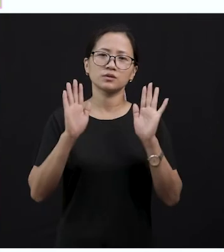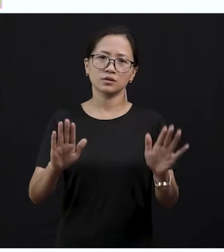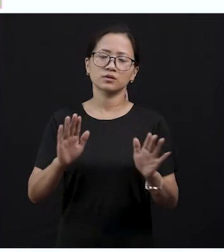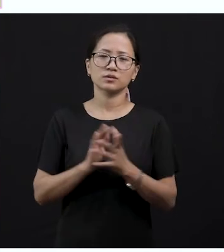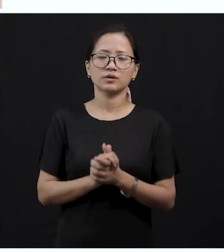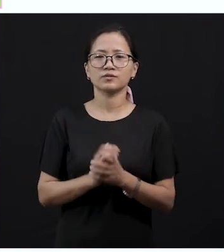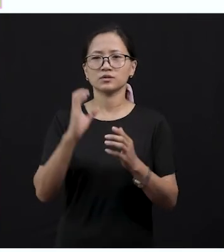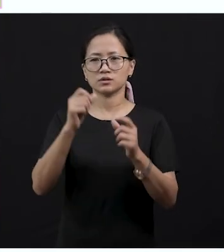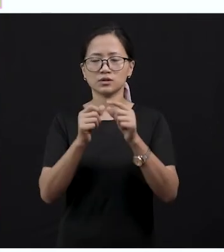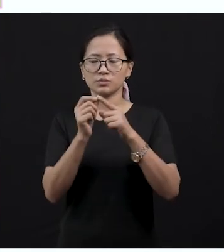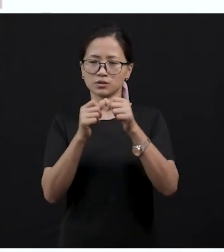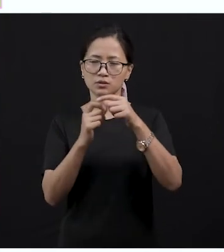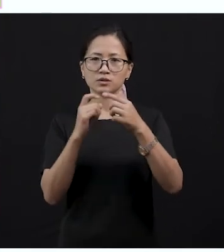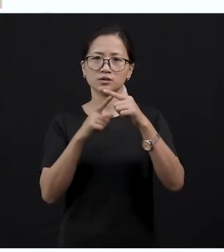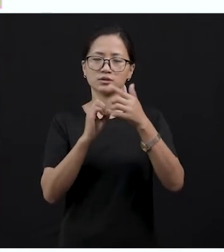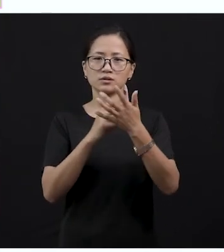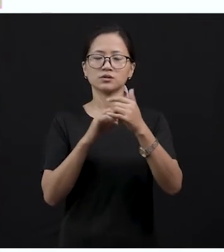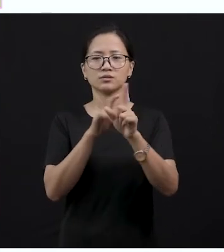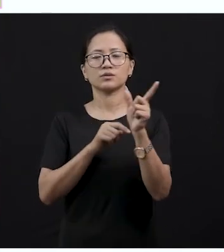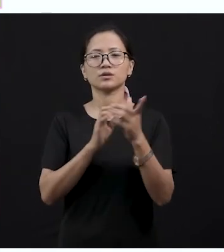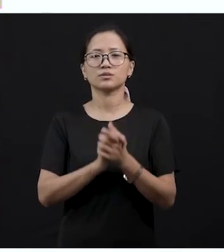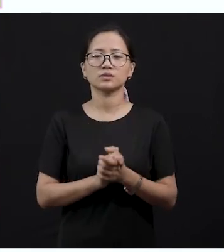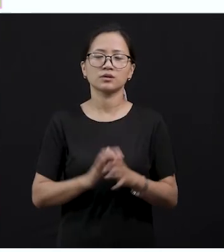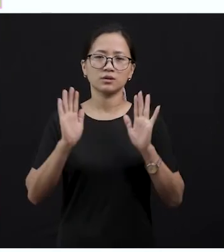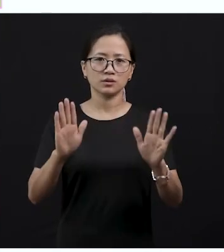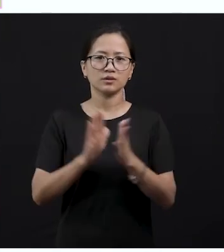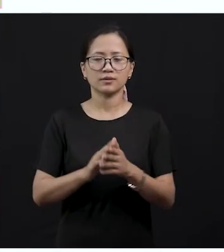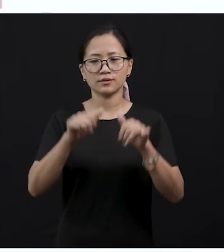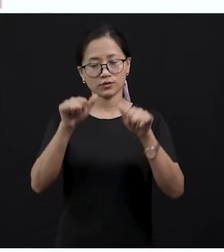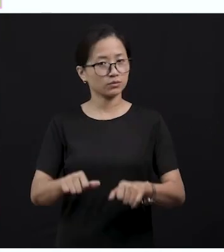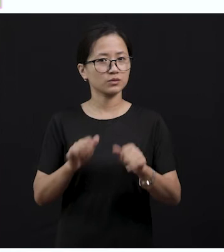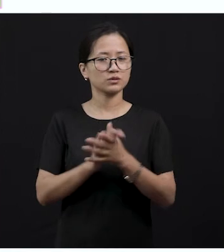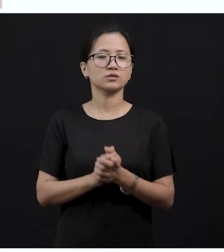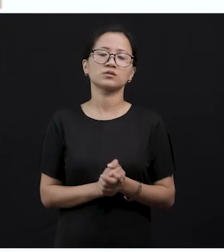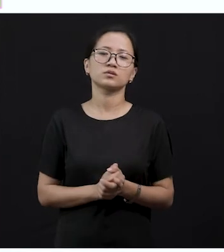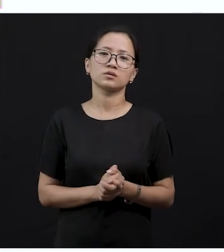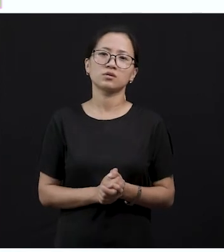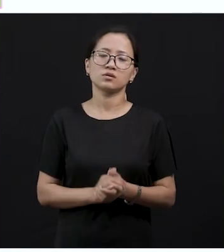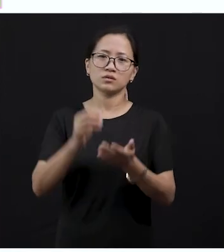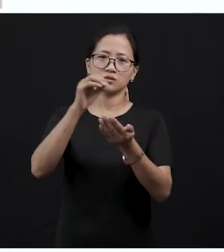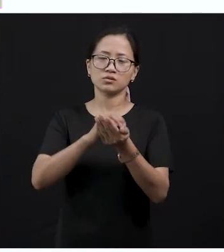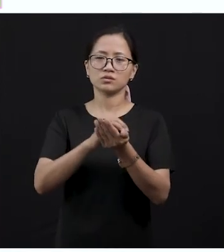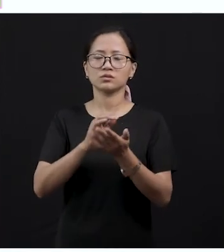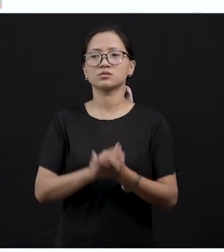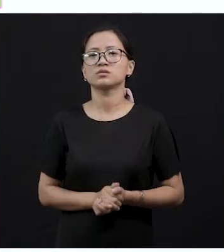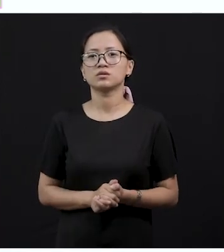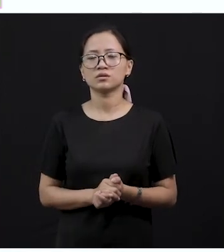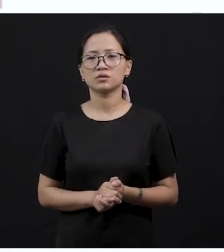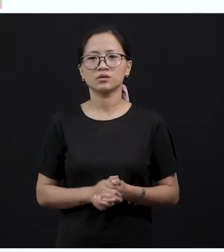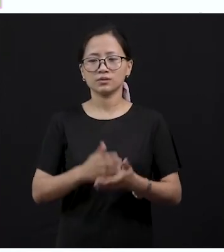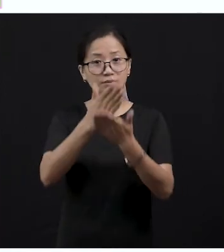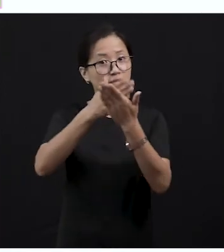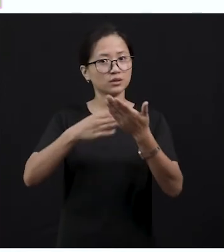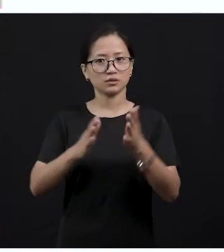the capacity. Some plants, most of the plants, they have the ability to, you know, store waste in